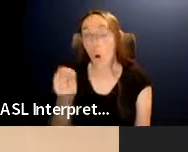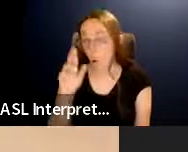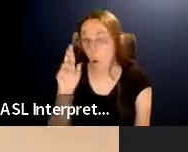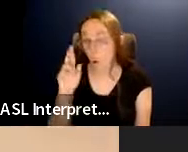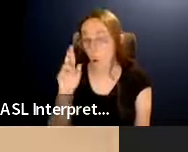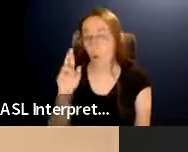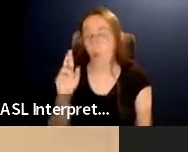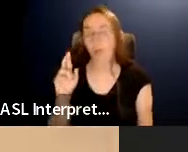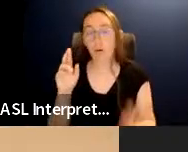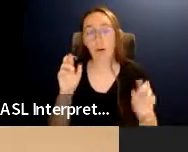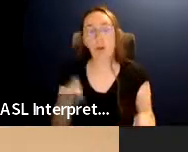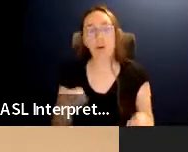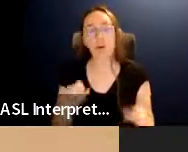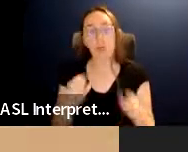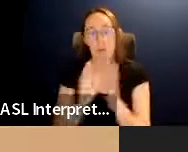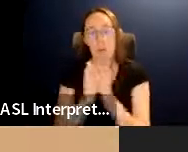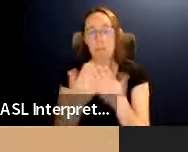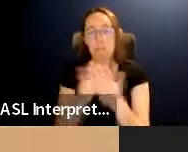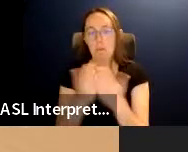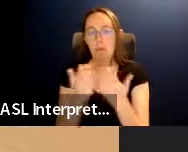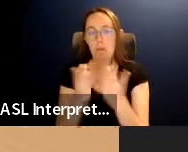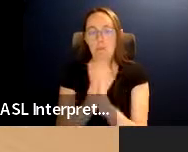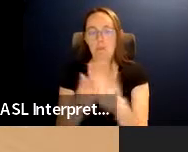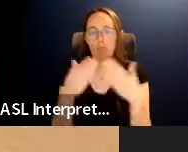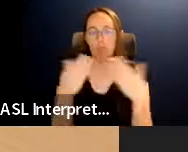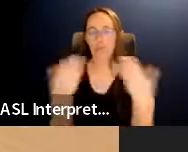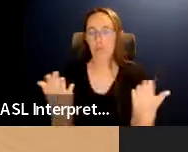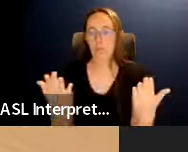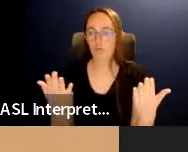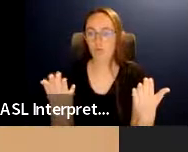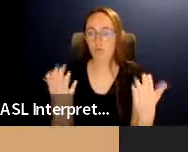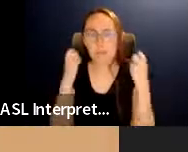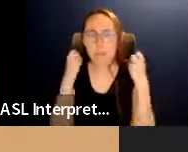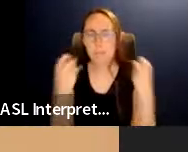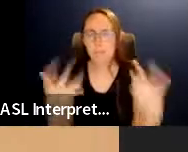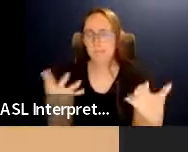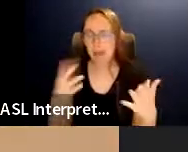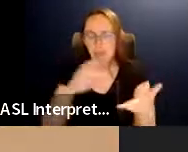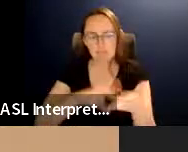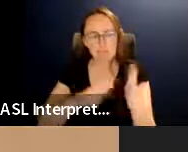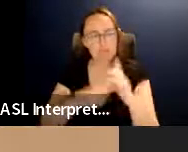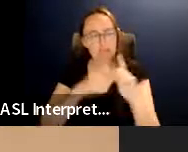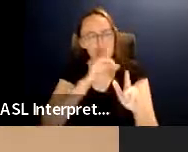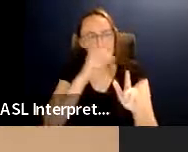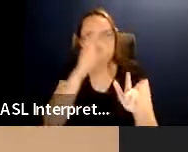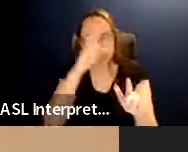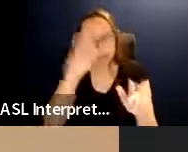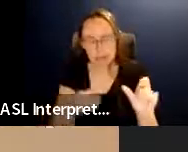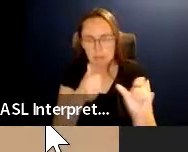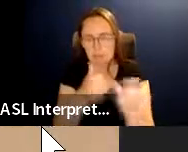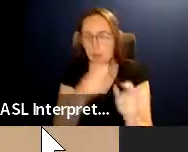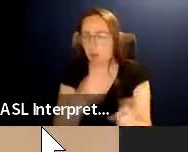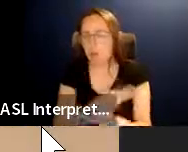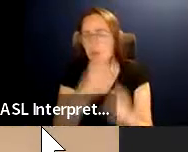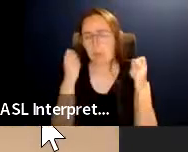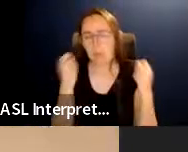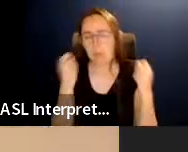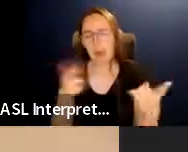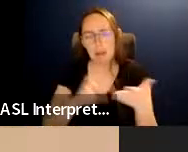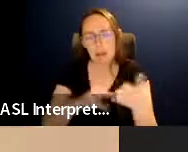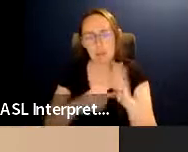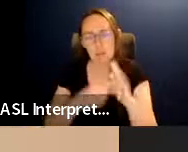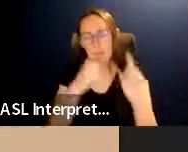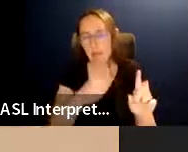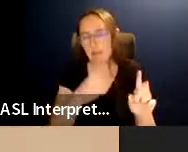into a book holder. So you have multiple things that you can do with this fabulous pocket